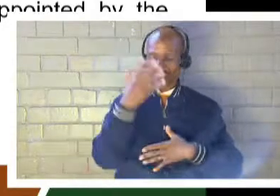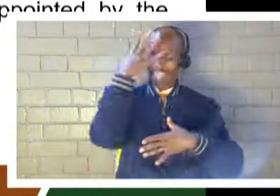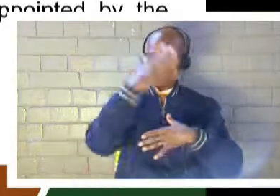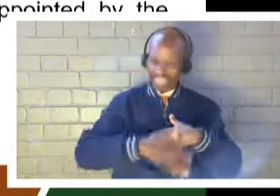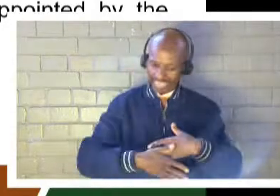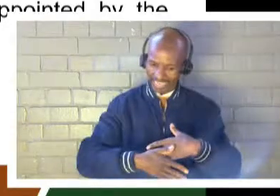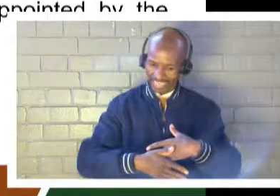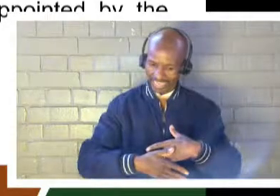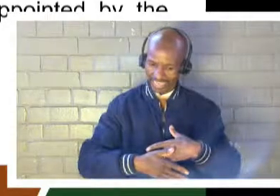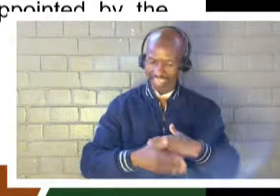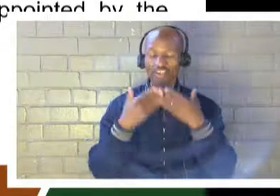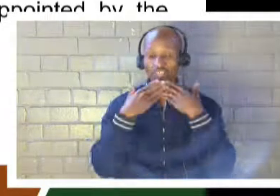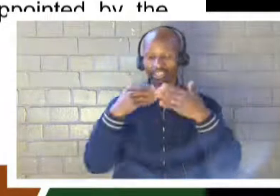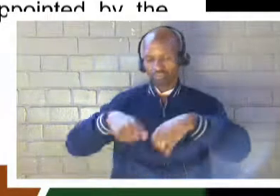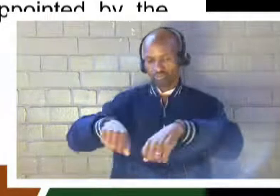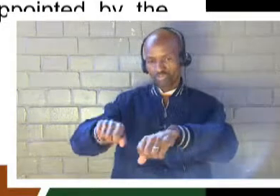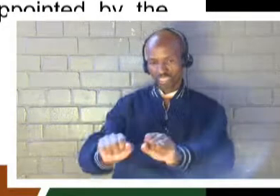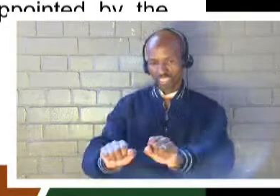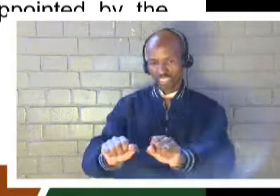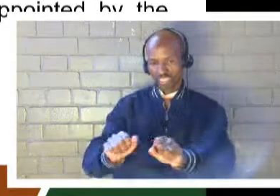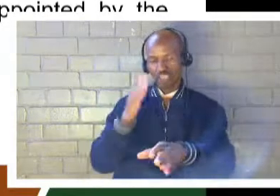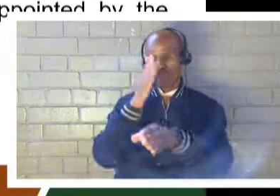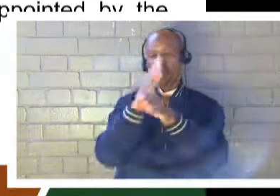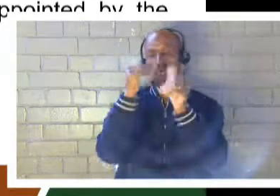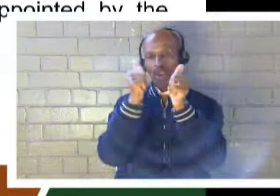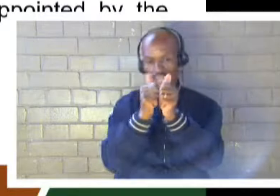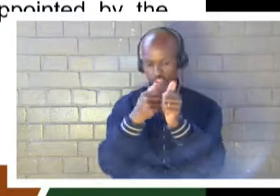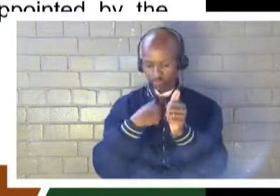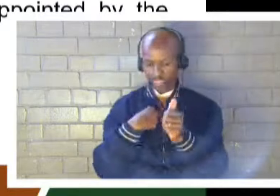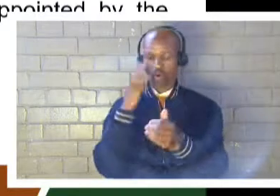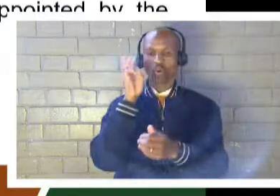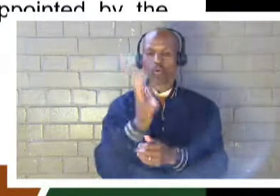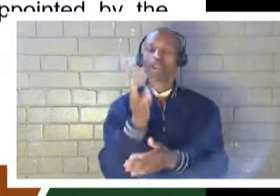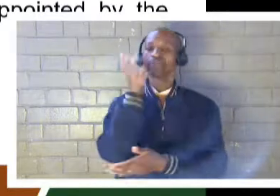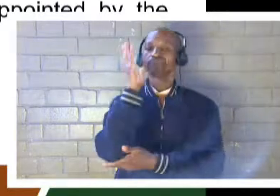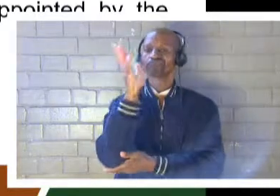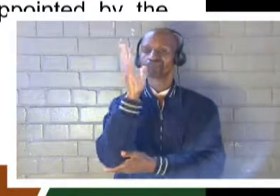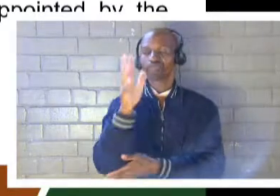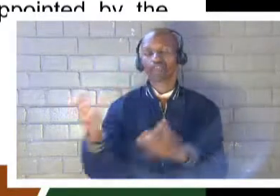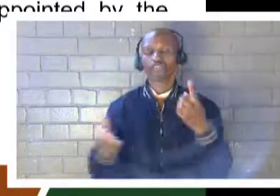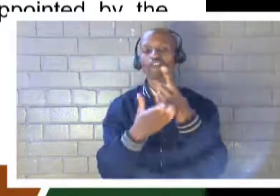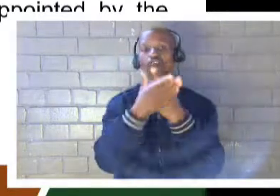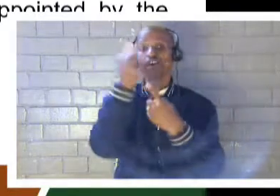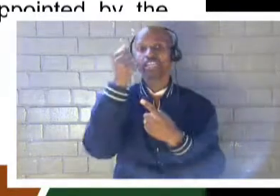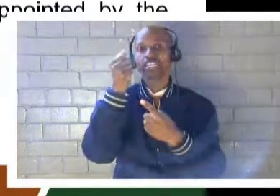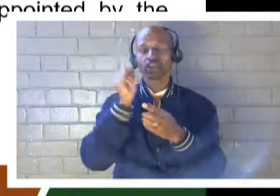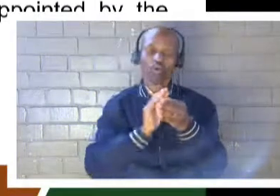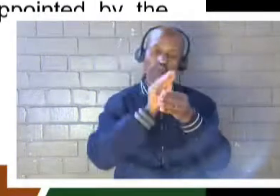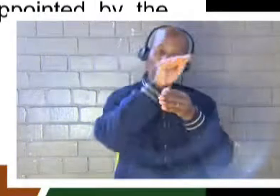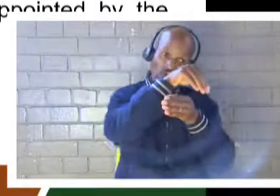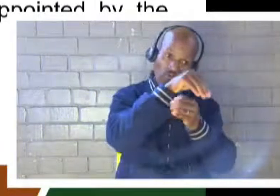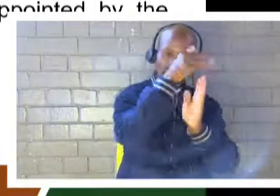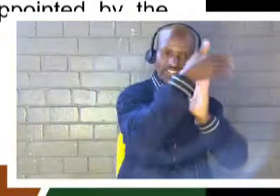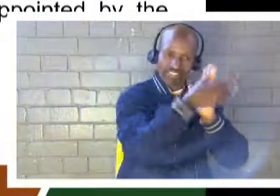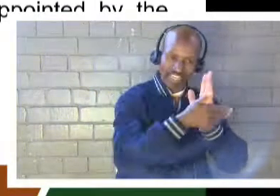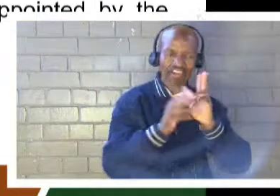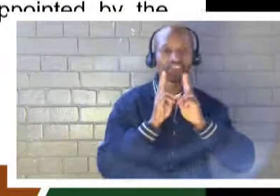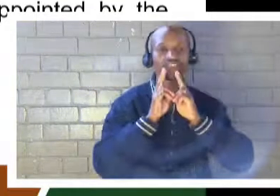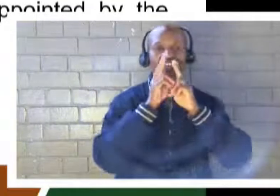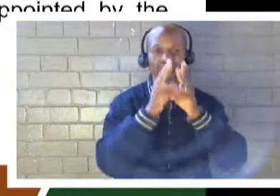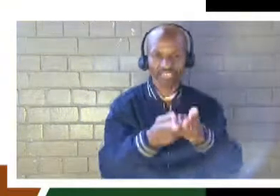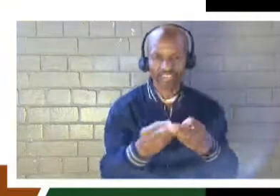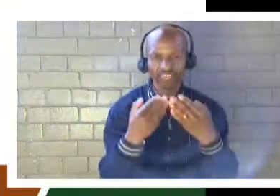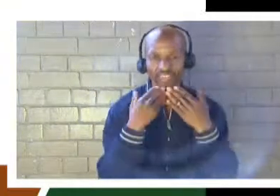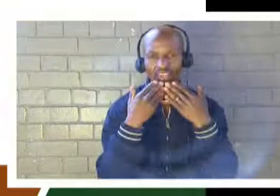it, Chairperson. Thank you so much. And my colleague will present the findings of the oversight visit. Thank you.